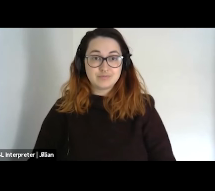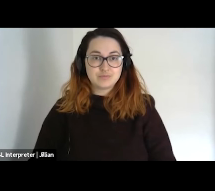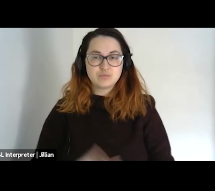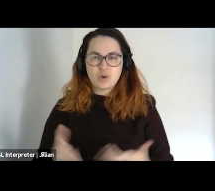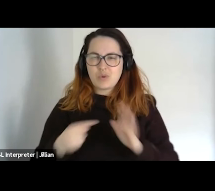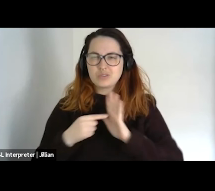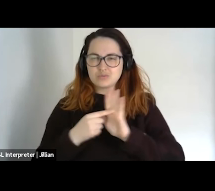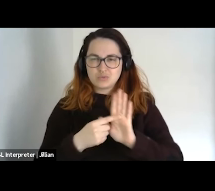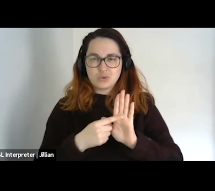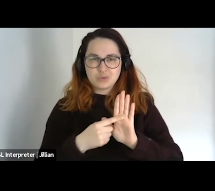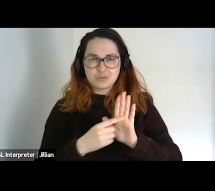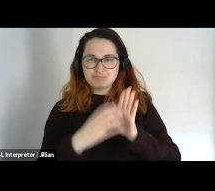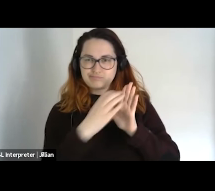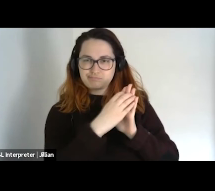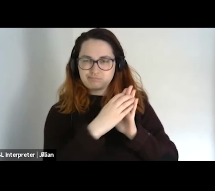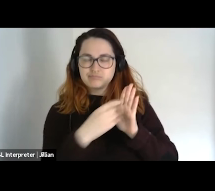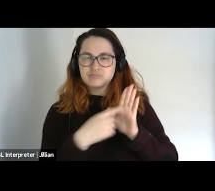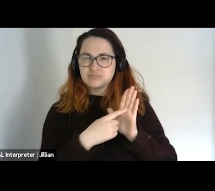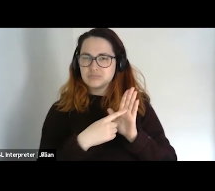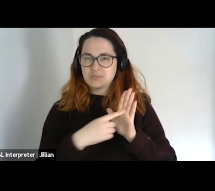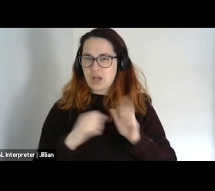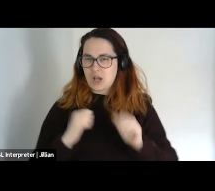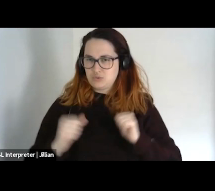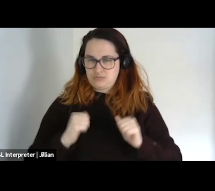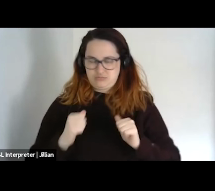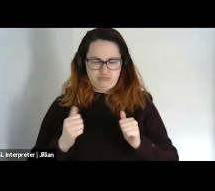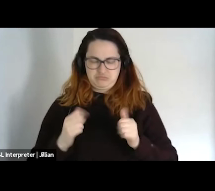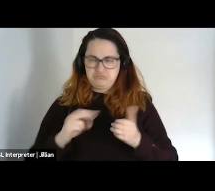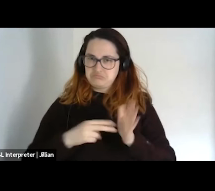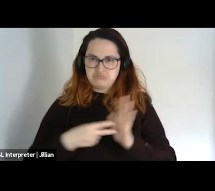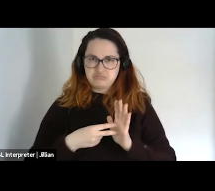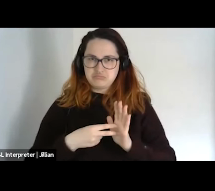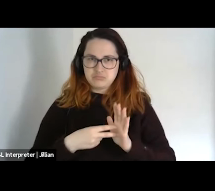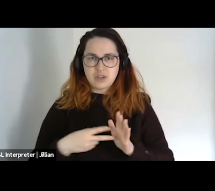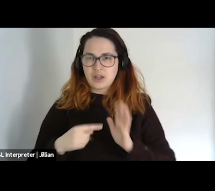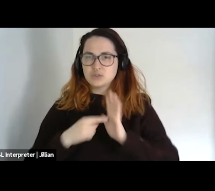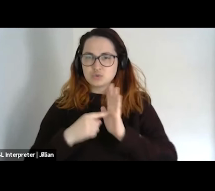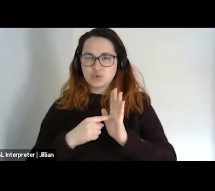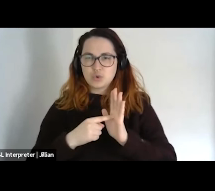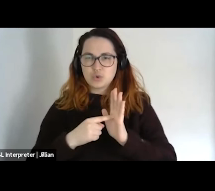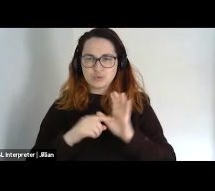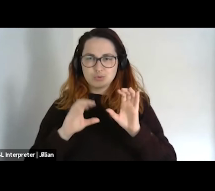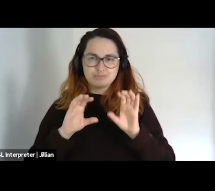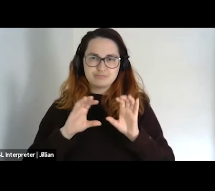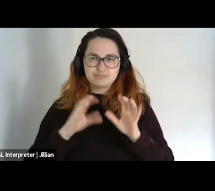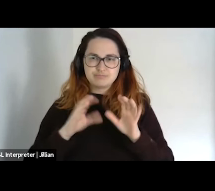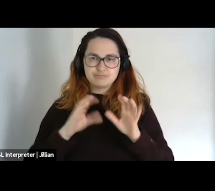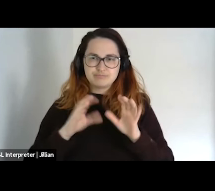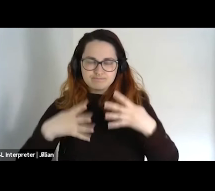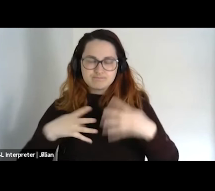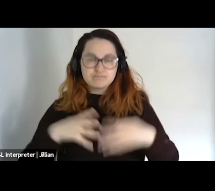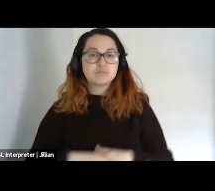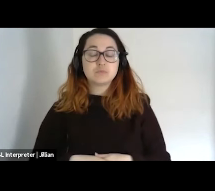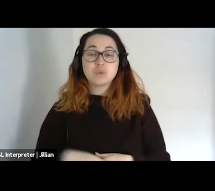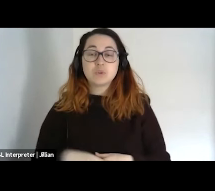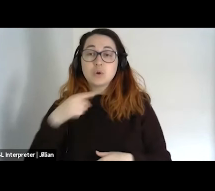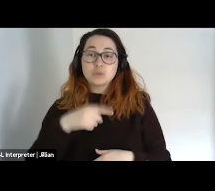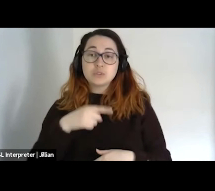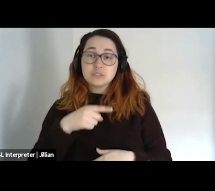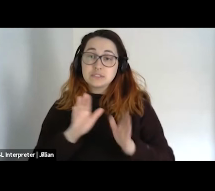bit of what assertiveness is and really draw your attention to this diagram here. So as I use this workbook, please